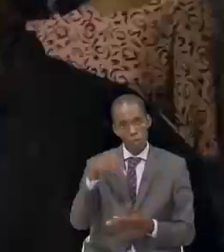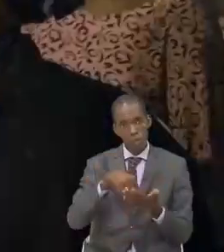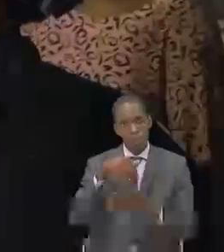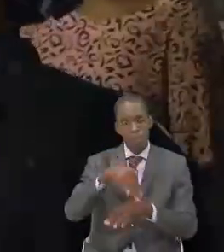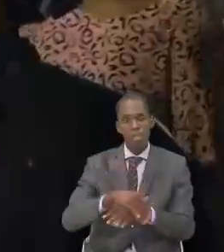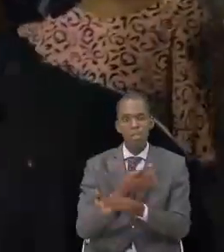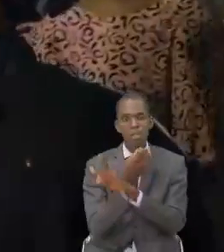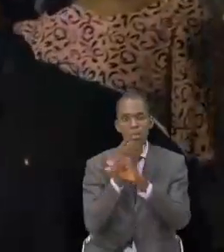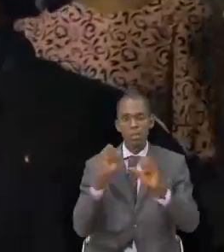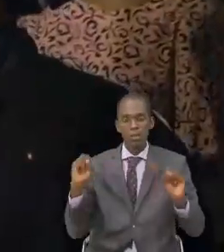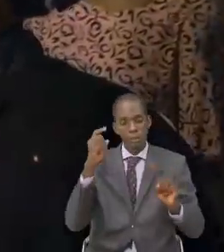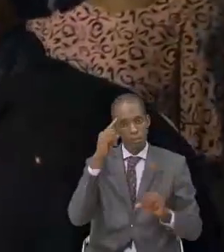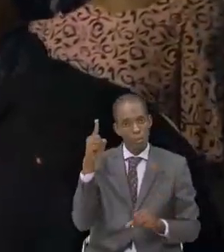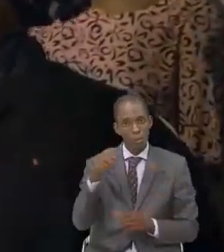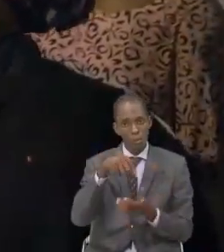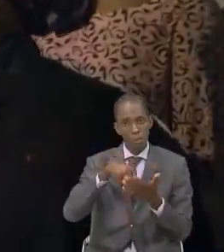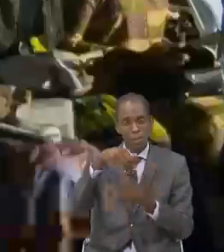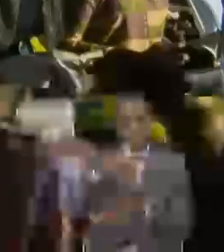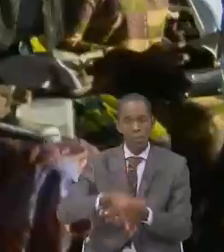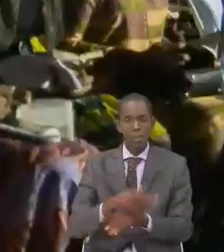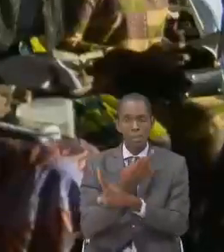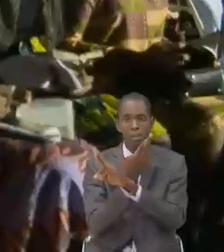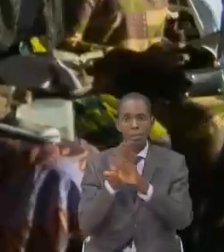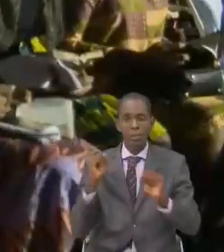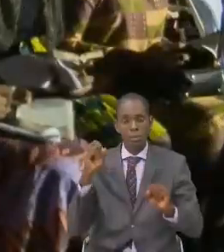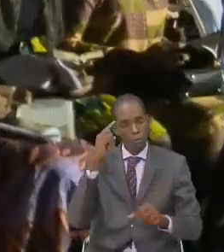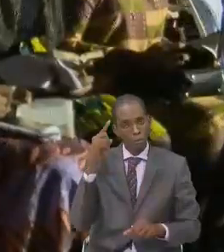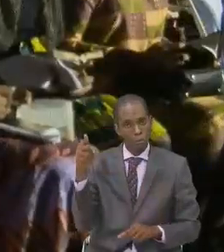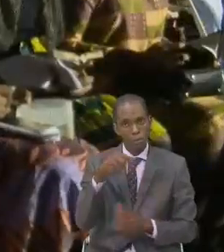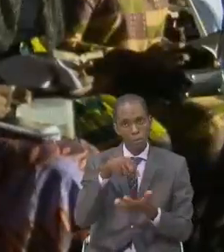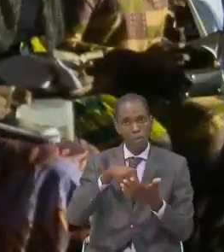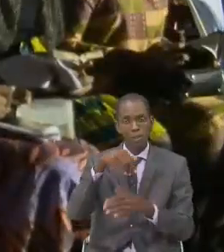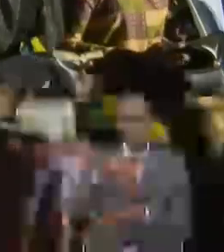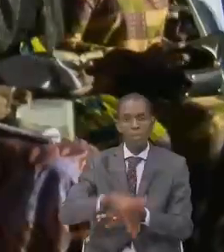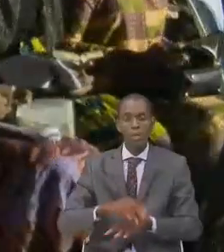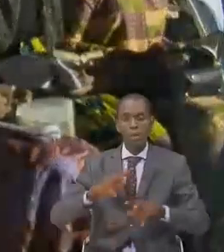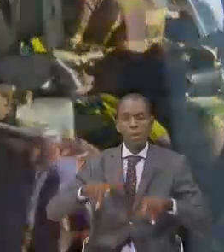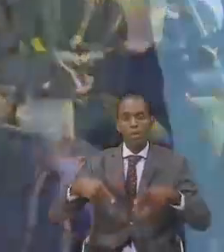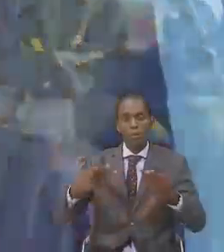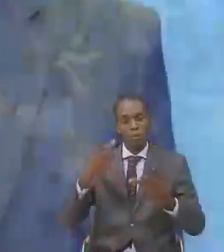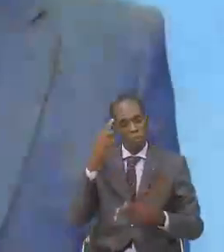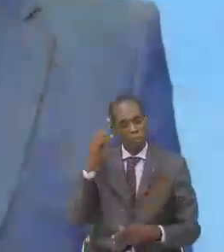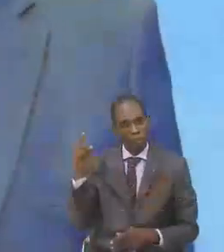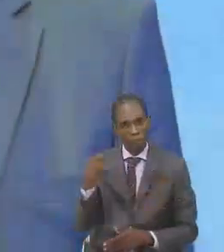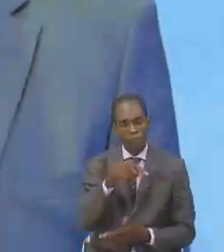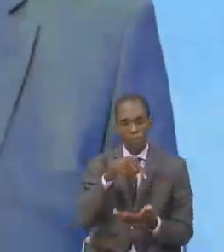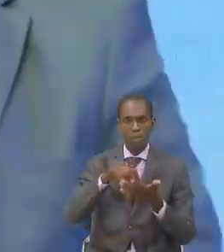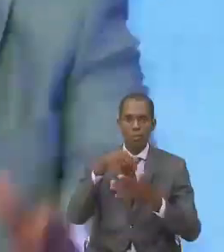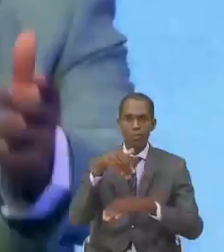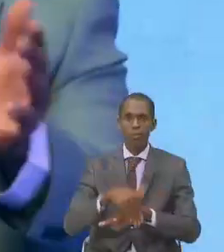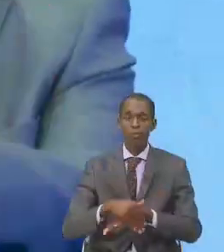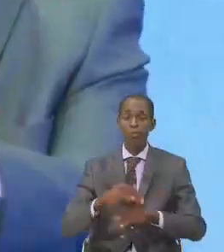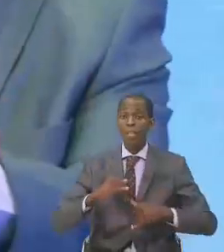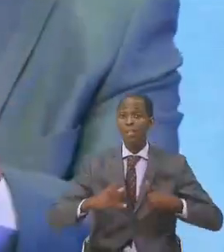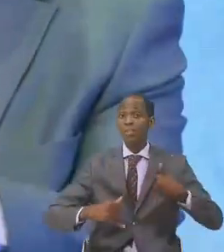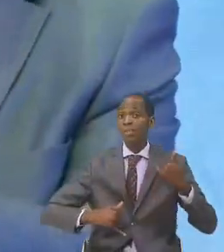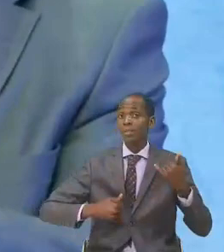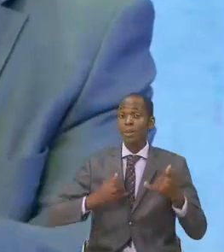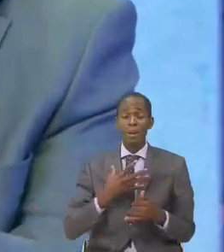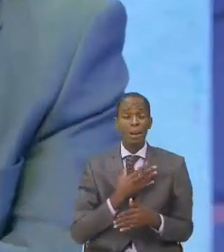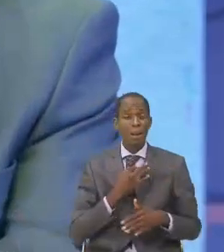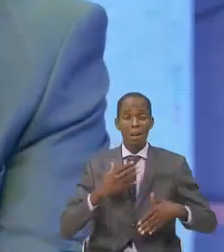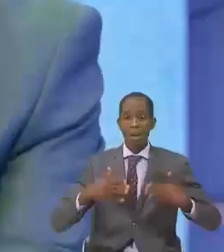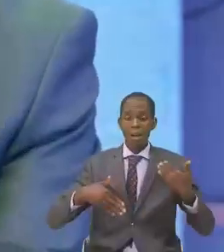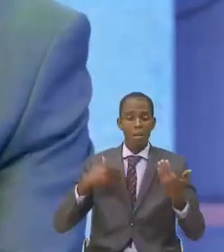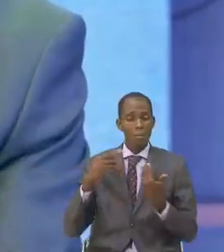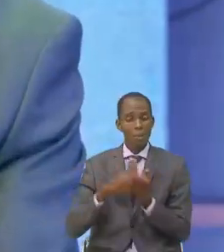tonight. Healing for you tonight. Deliverance for you tonight. Redemption for you tonight. Provision